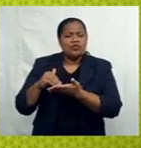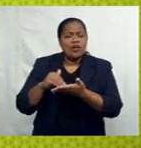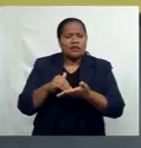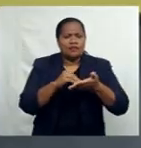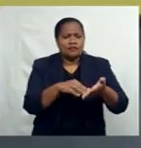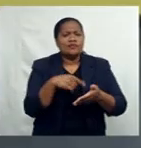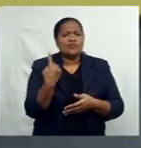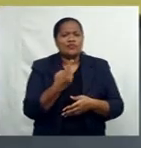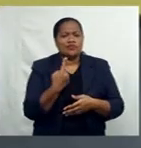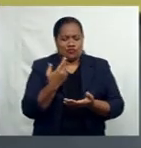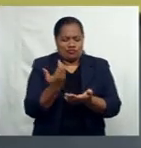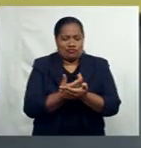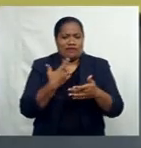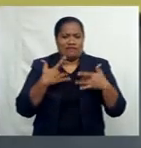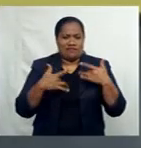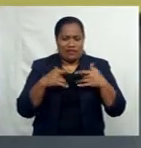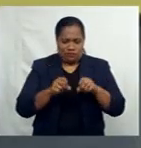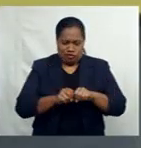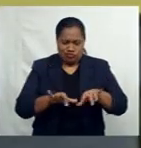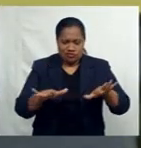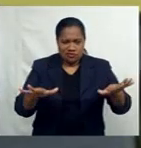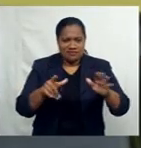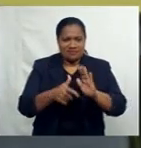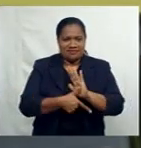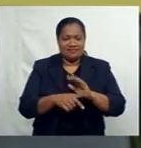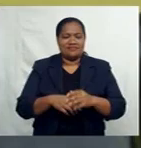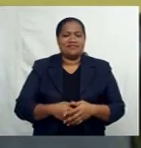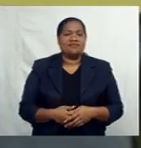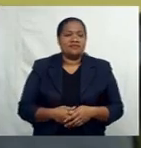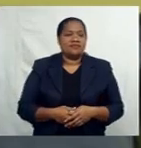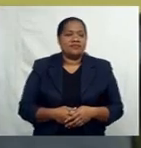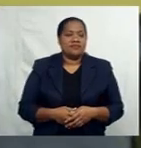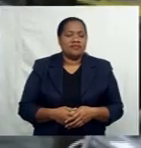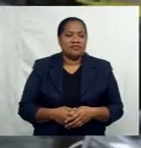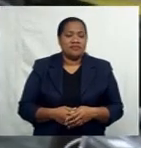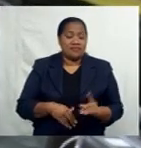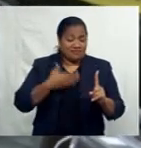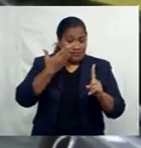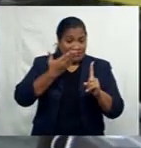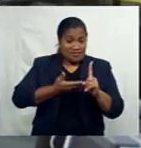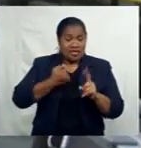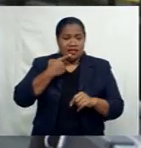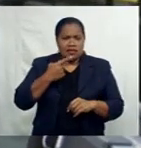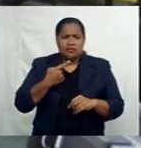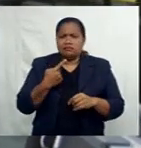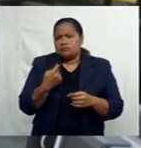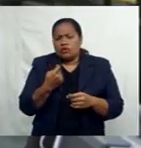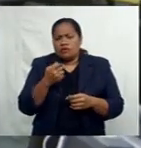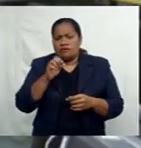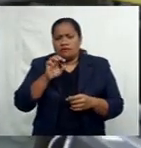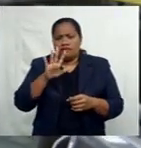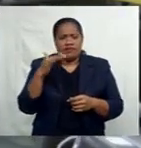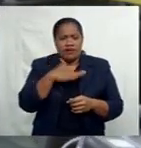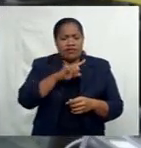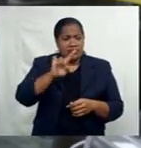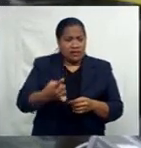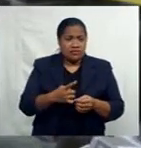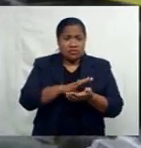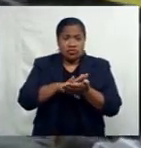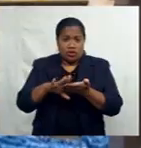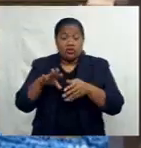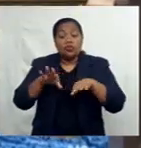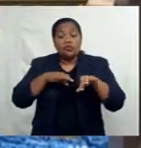pandemic. New Zealand High Commissioner to Fiji, Jonathan Kerr, says close to $500,000 was spent to mobilize and